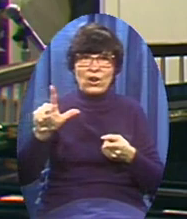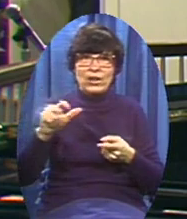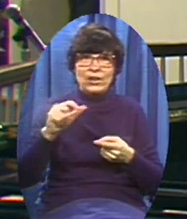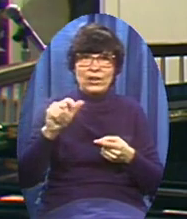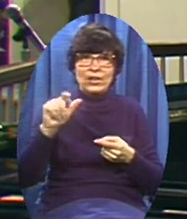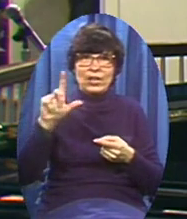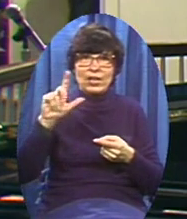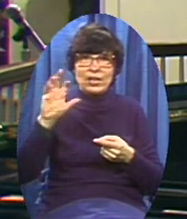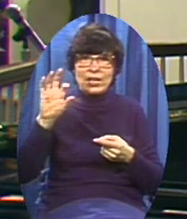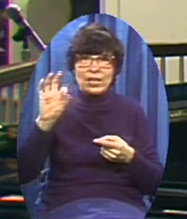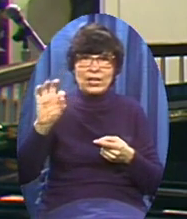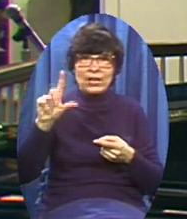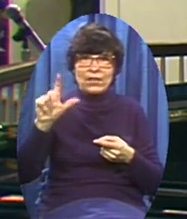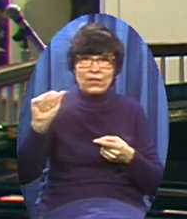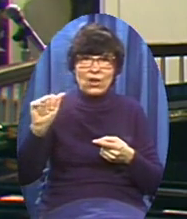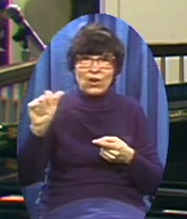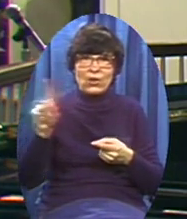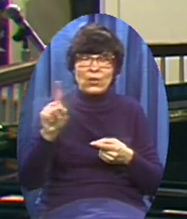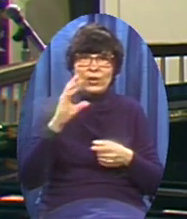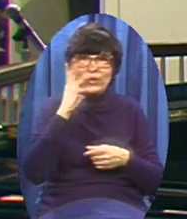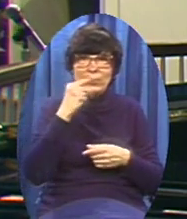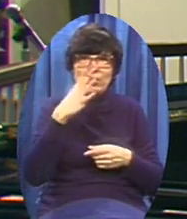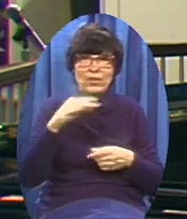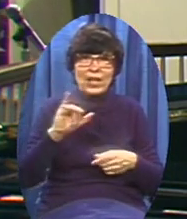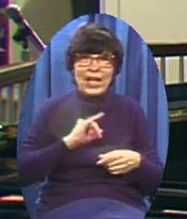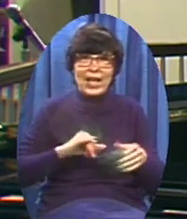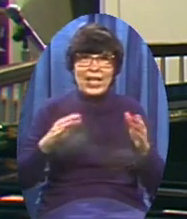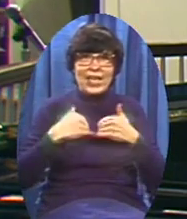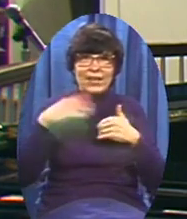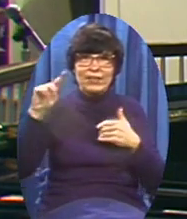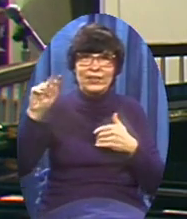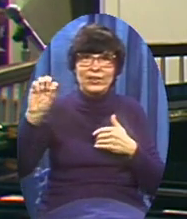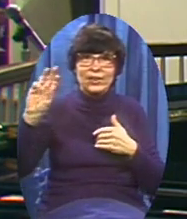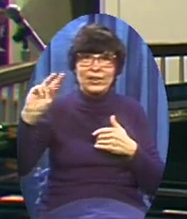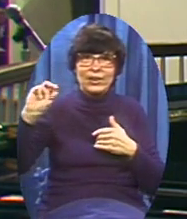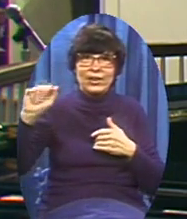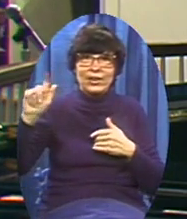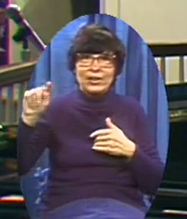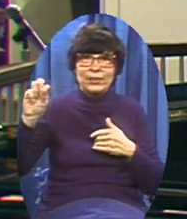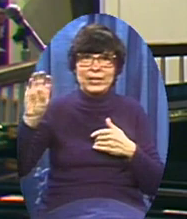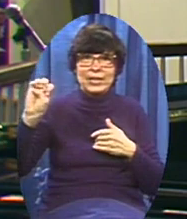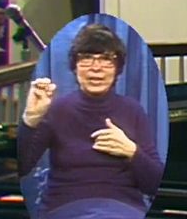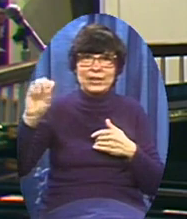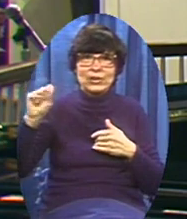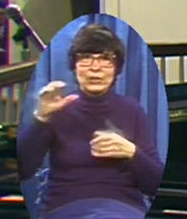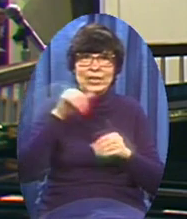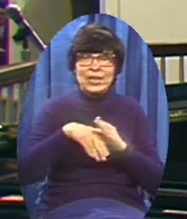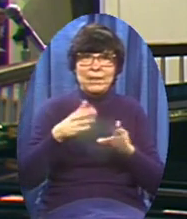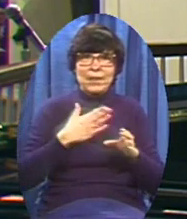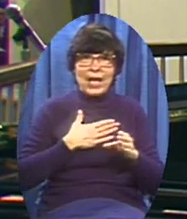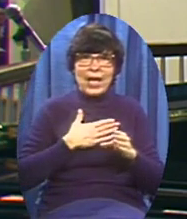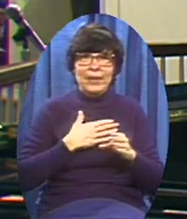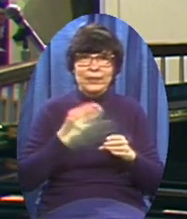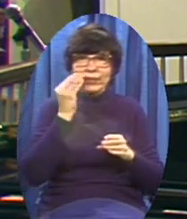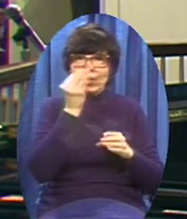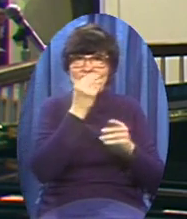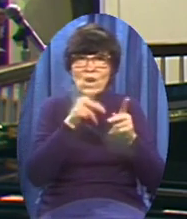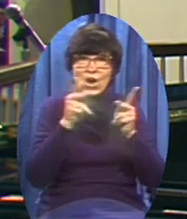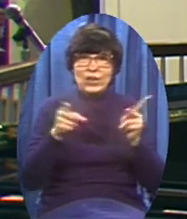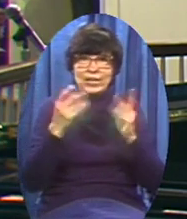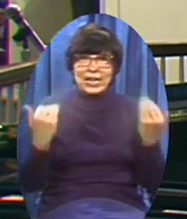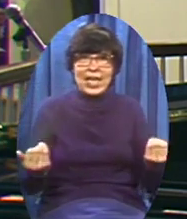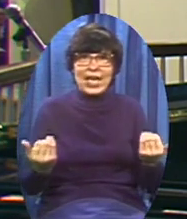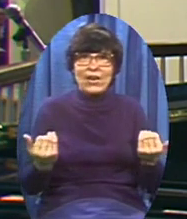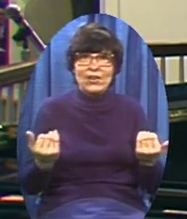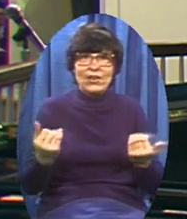got tomatoes right in my garden at this very moment. And oranges and bananas and